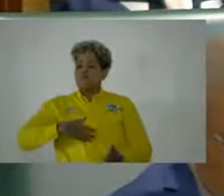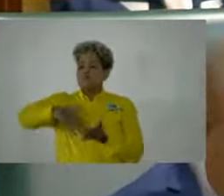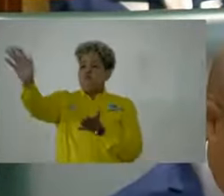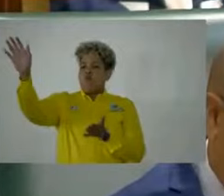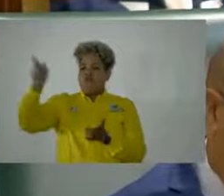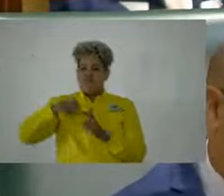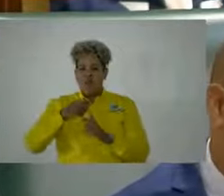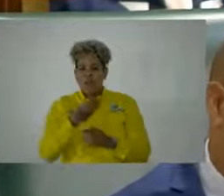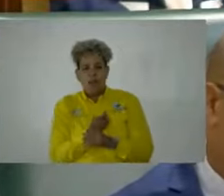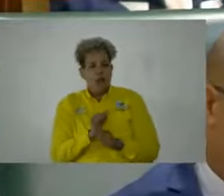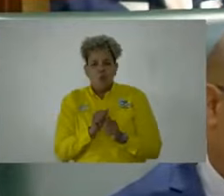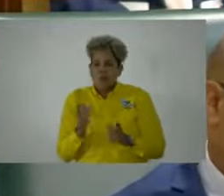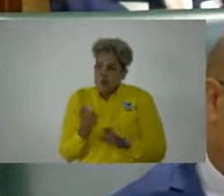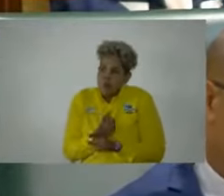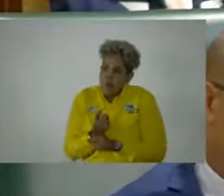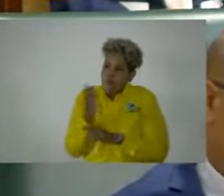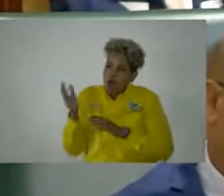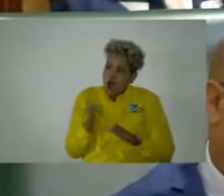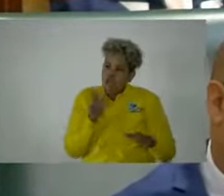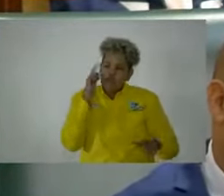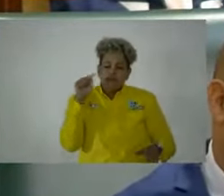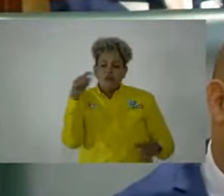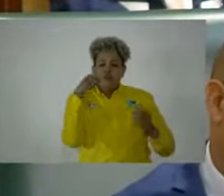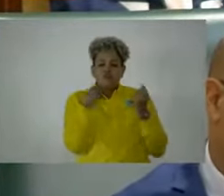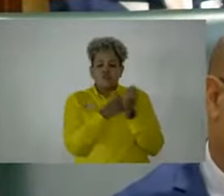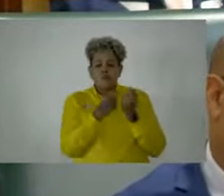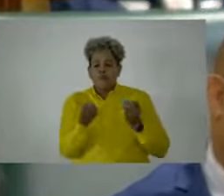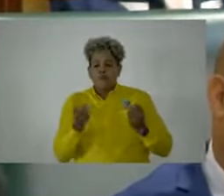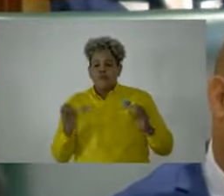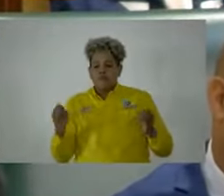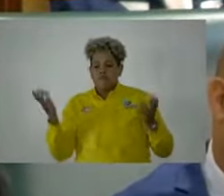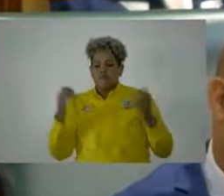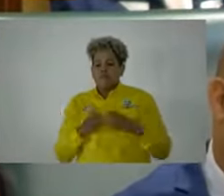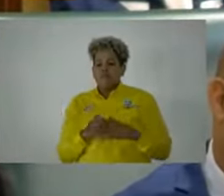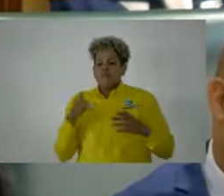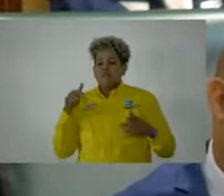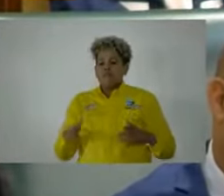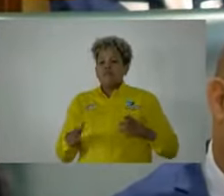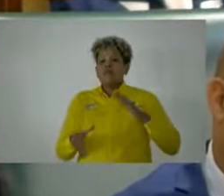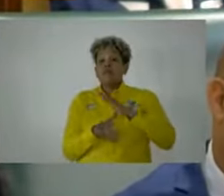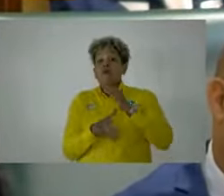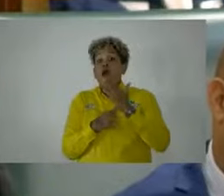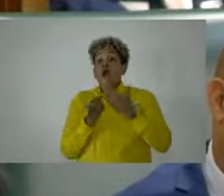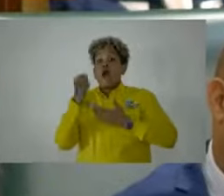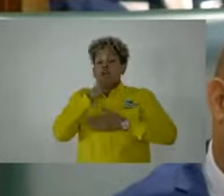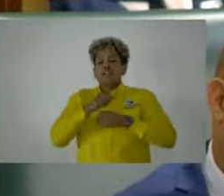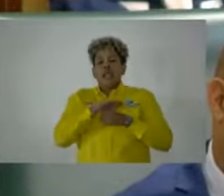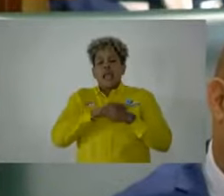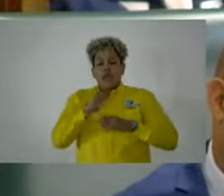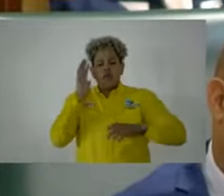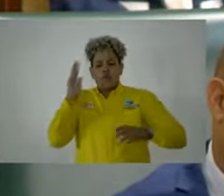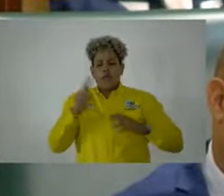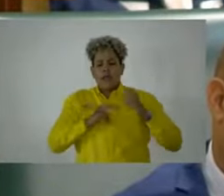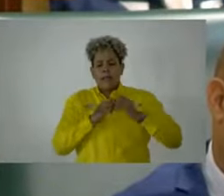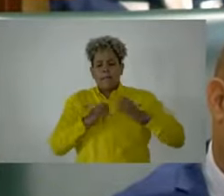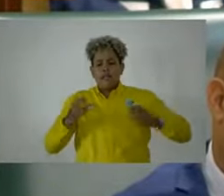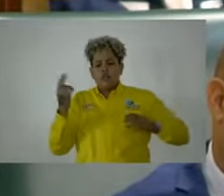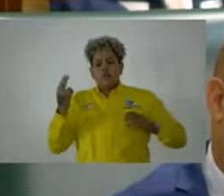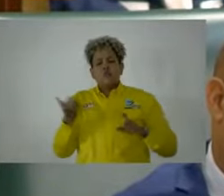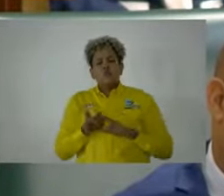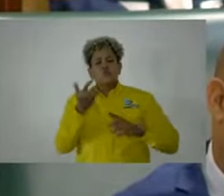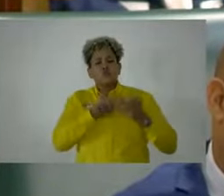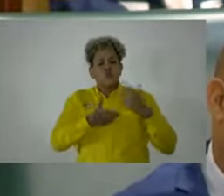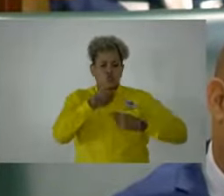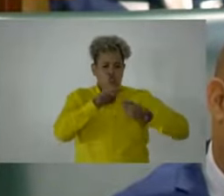land without any proper arrangements being made to house them. These priority areas will be built out using